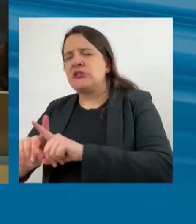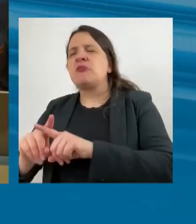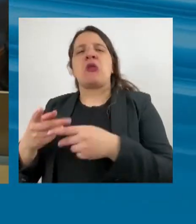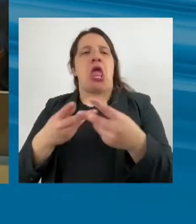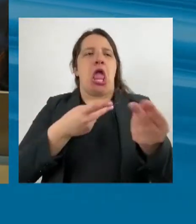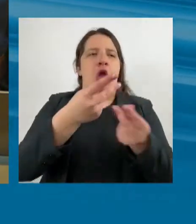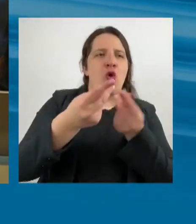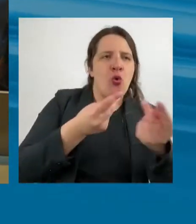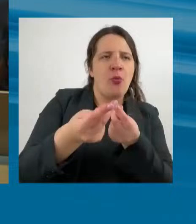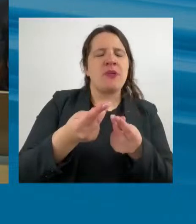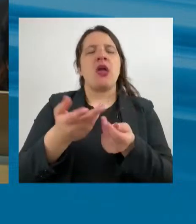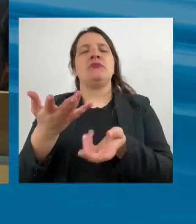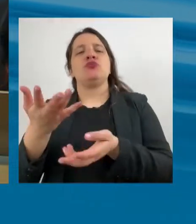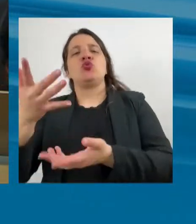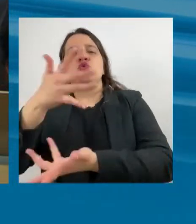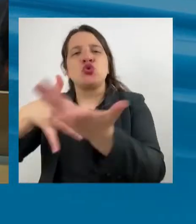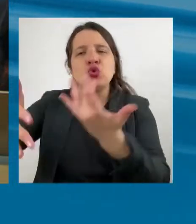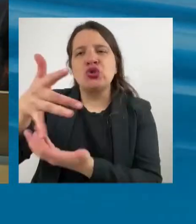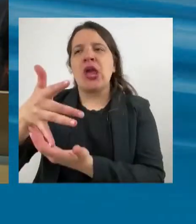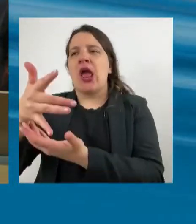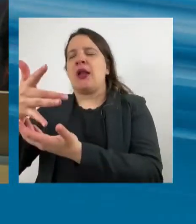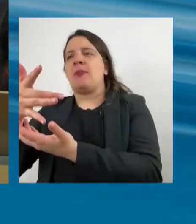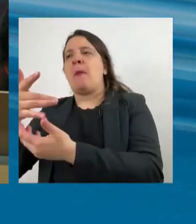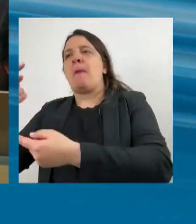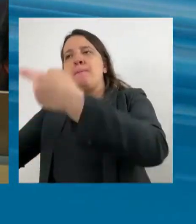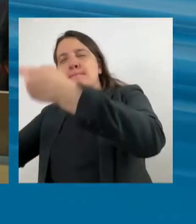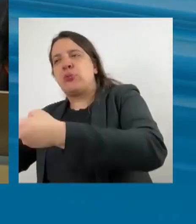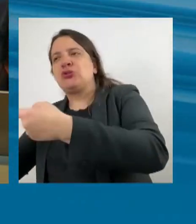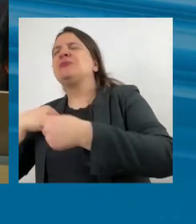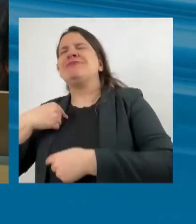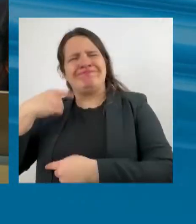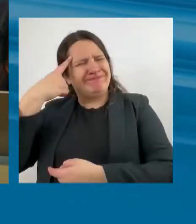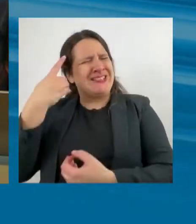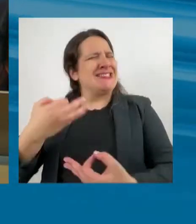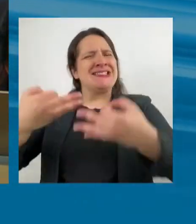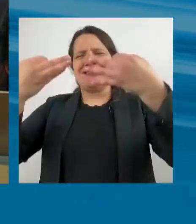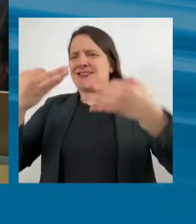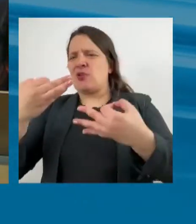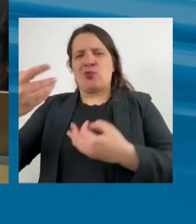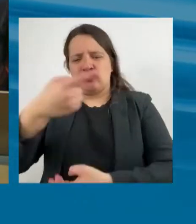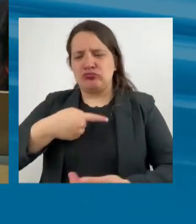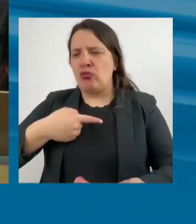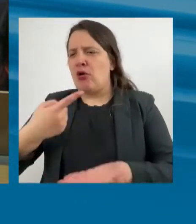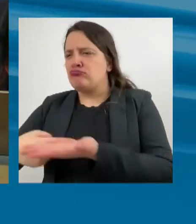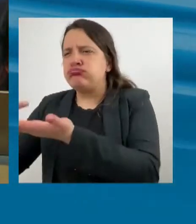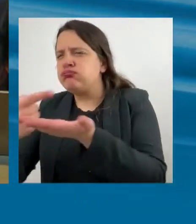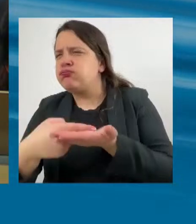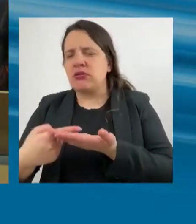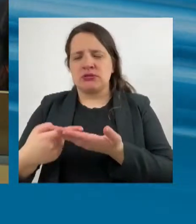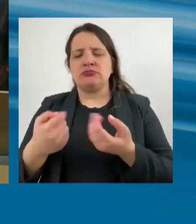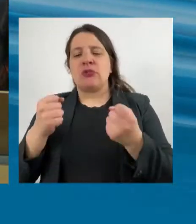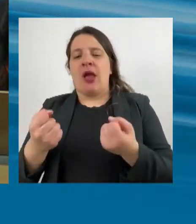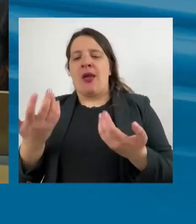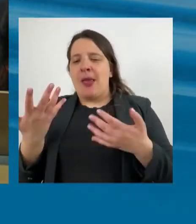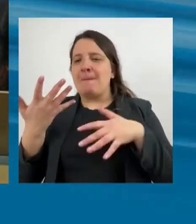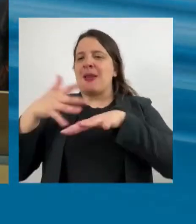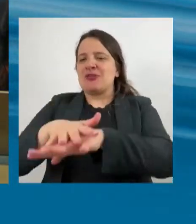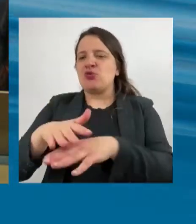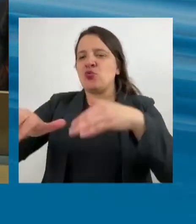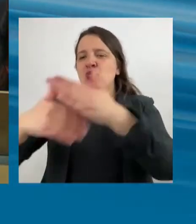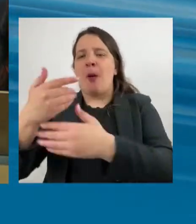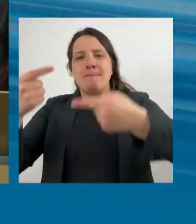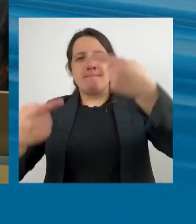interaction with the participation of different spheres of economy and policies. We're convinced that all this that